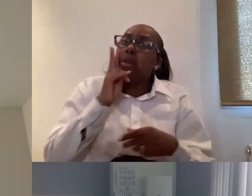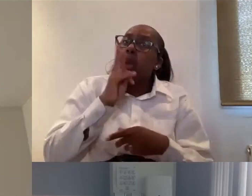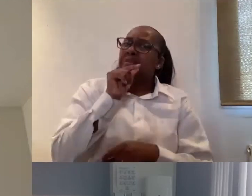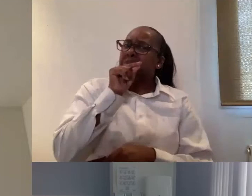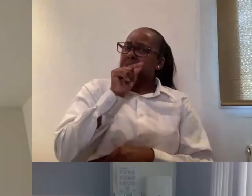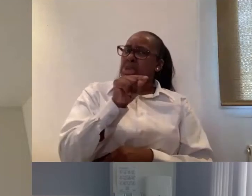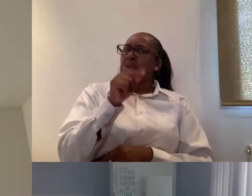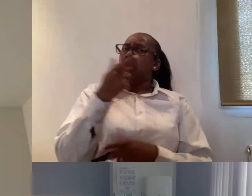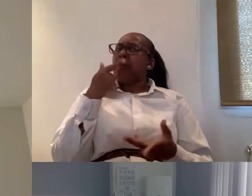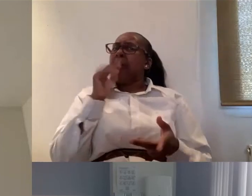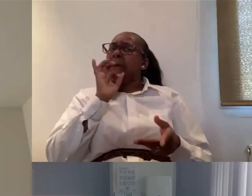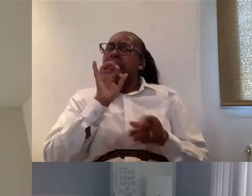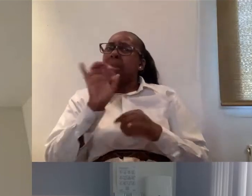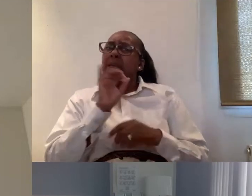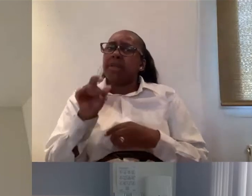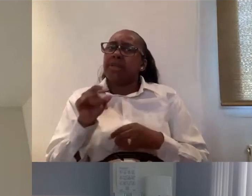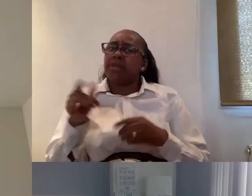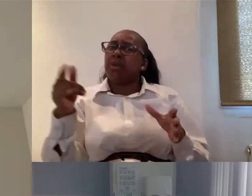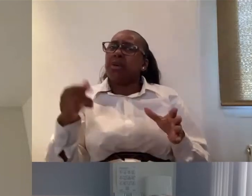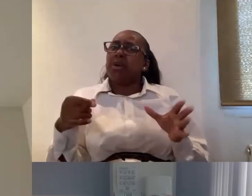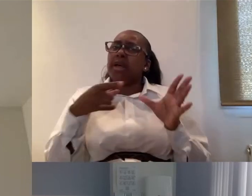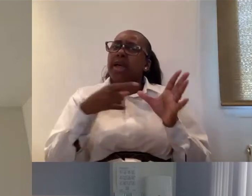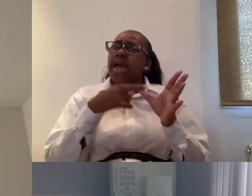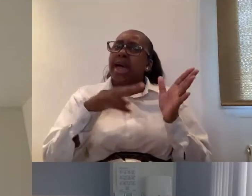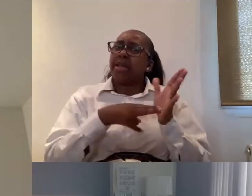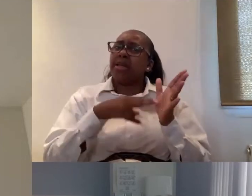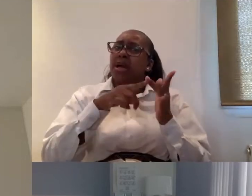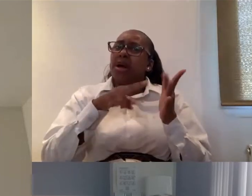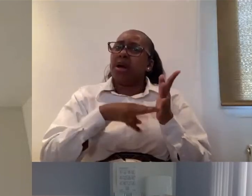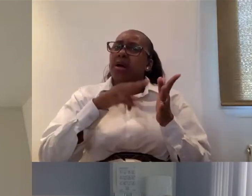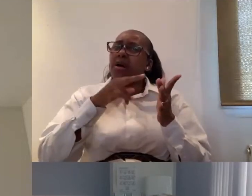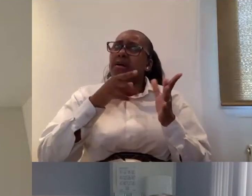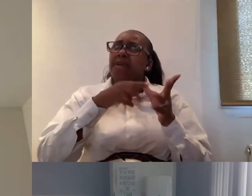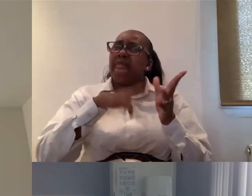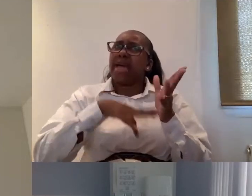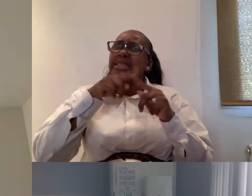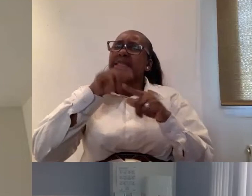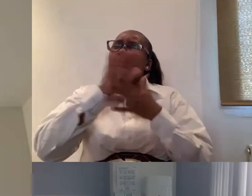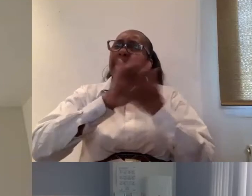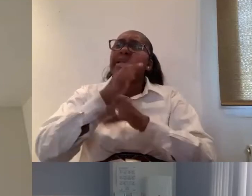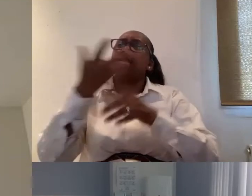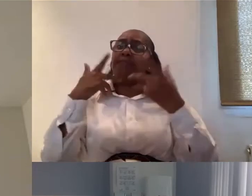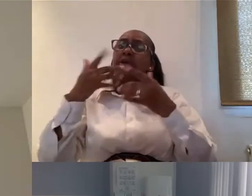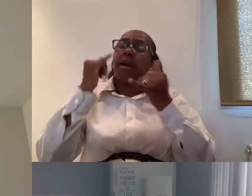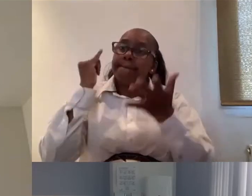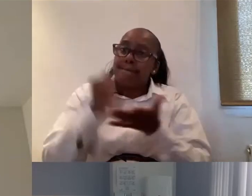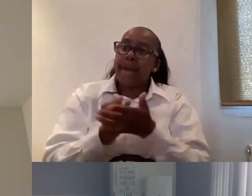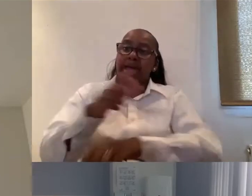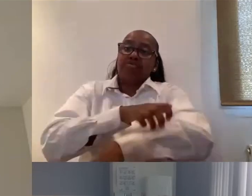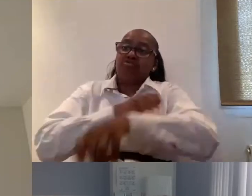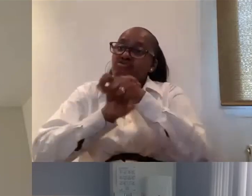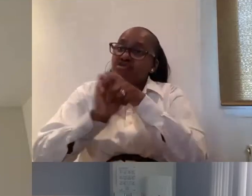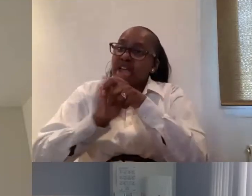for is something called anaphylaxis. So anaphylaxis is severe allergy. And if you've had a vaccine before